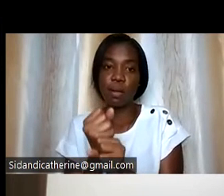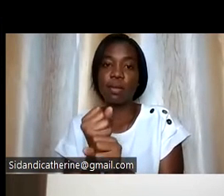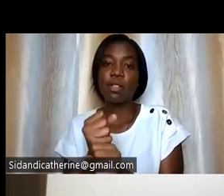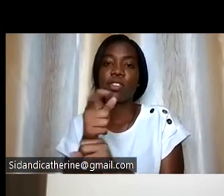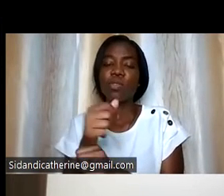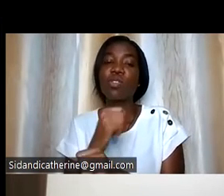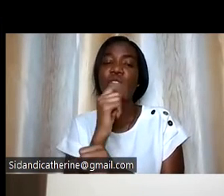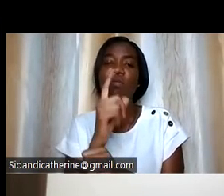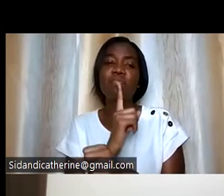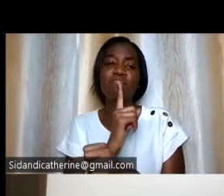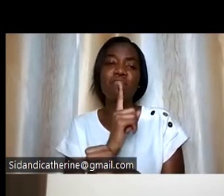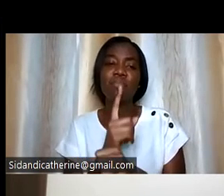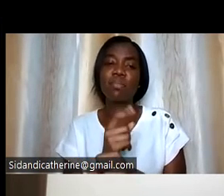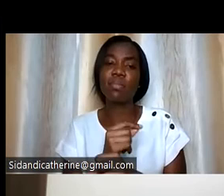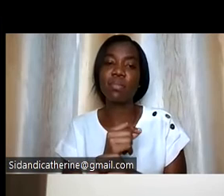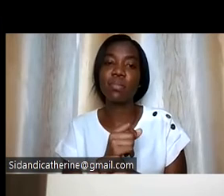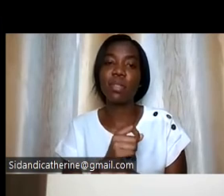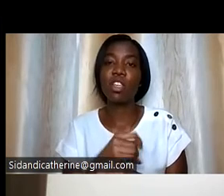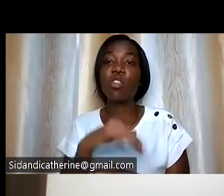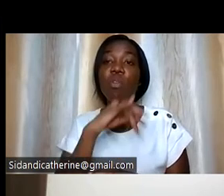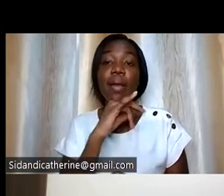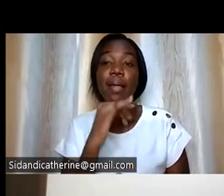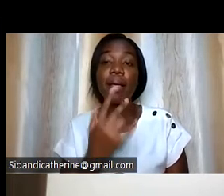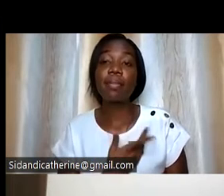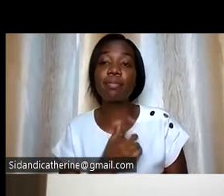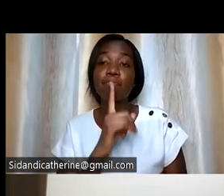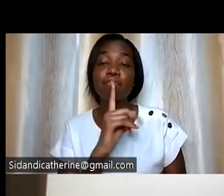quiet. Here in Uganda, we say,